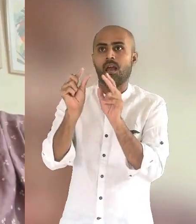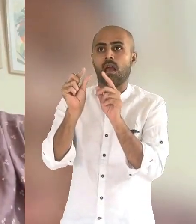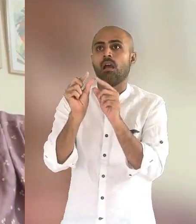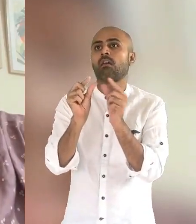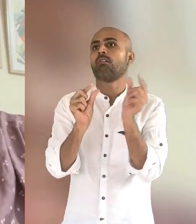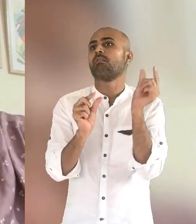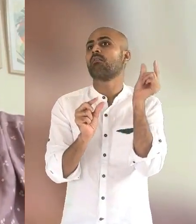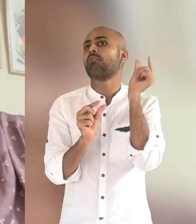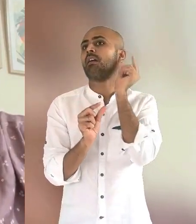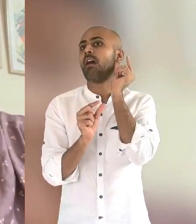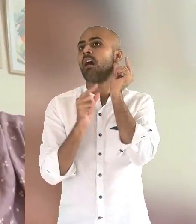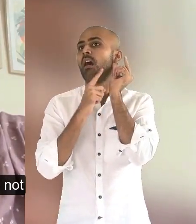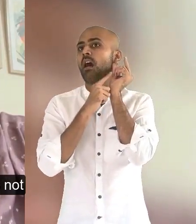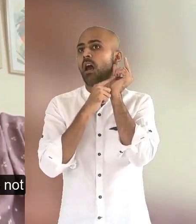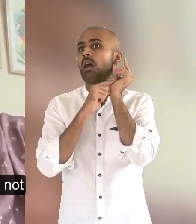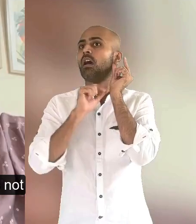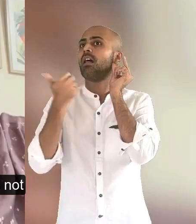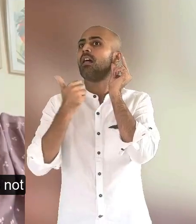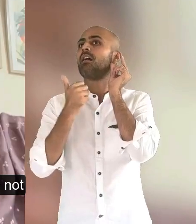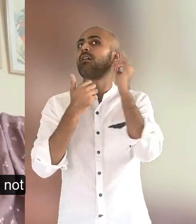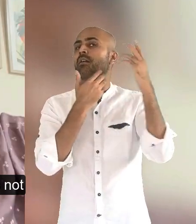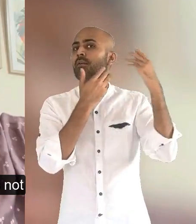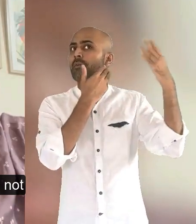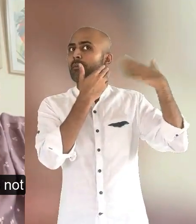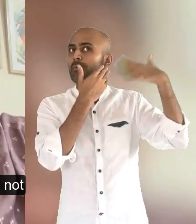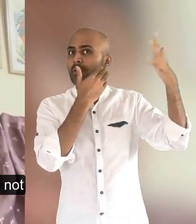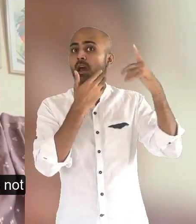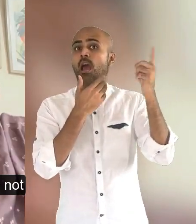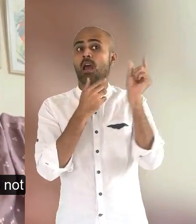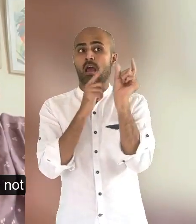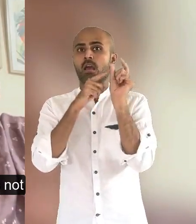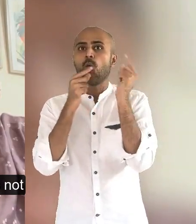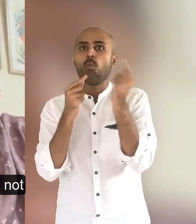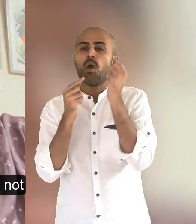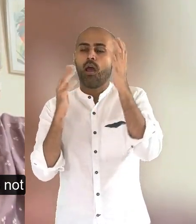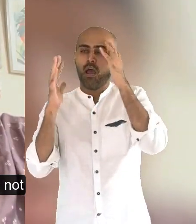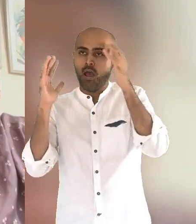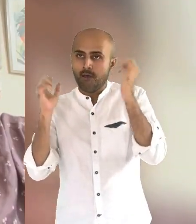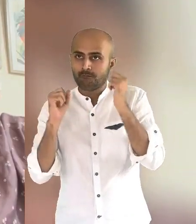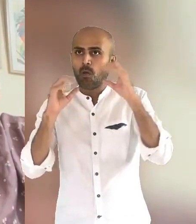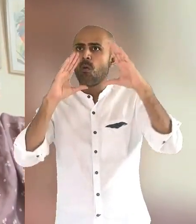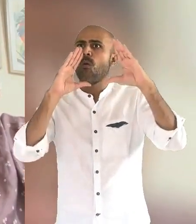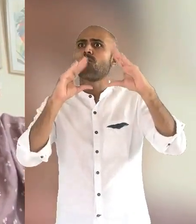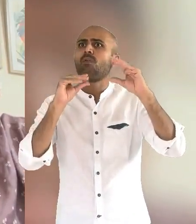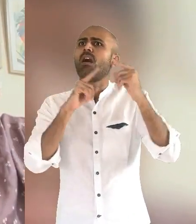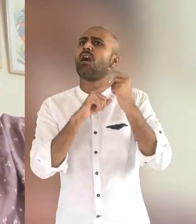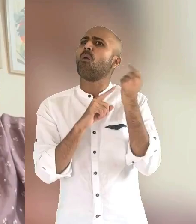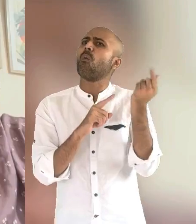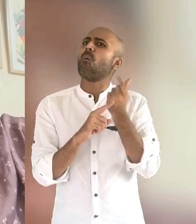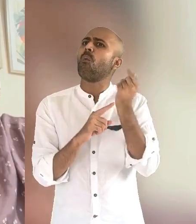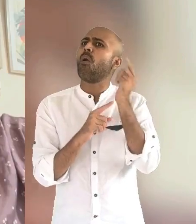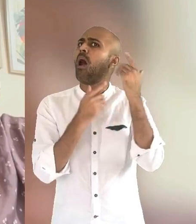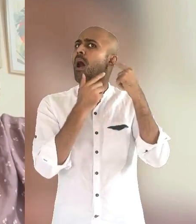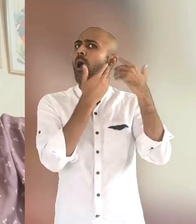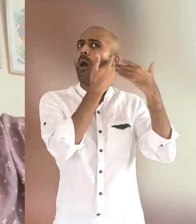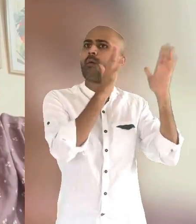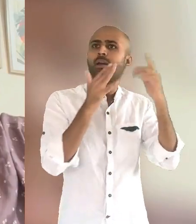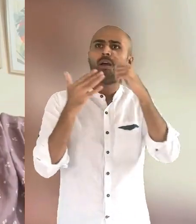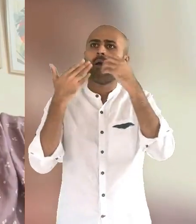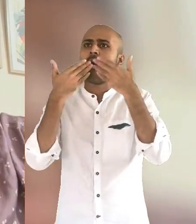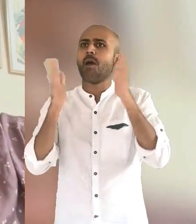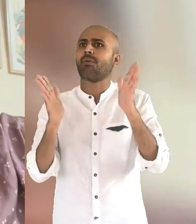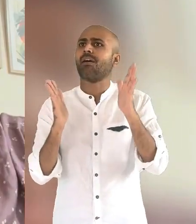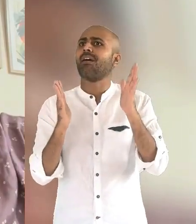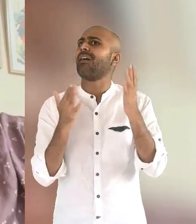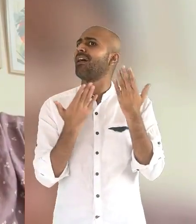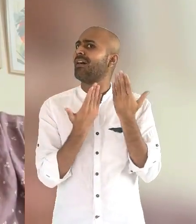cut the oxygen pipe. The oxygen pipe is not very thick, and it